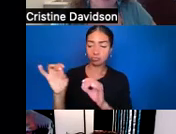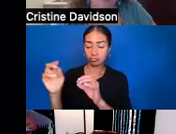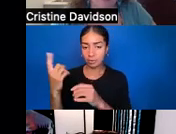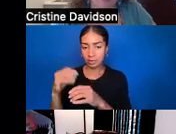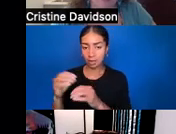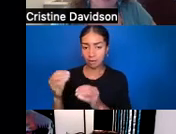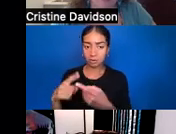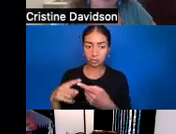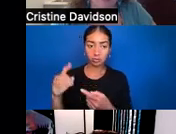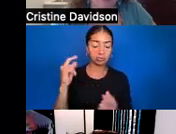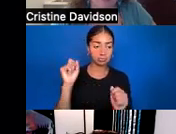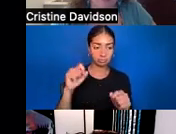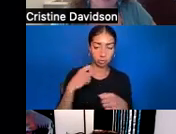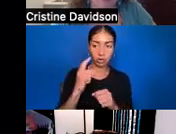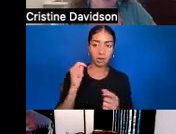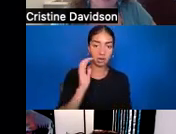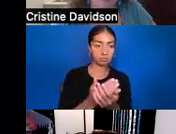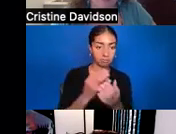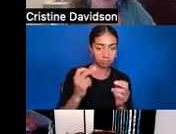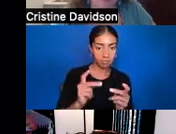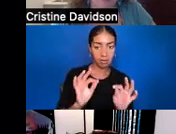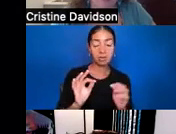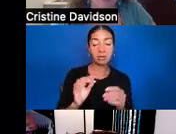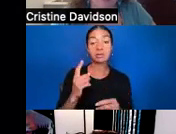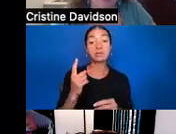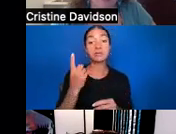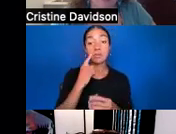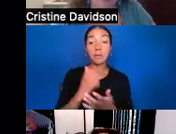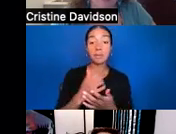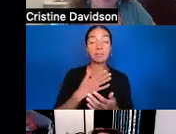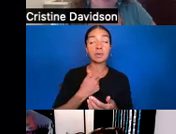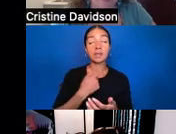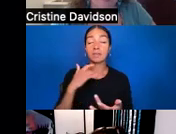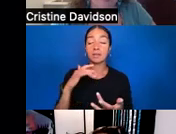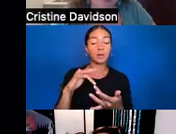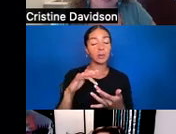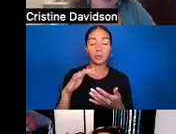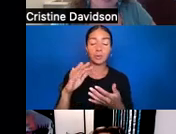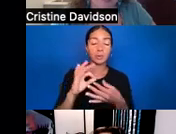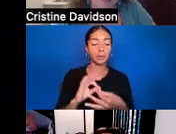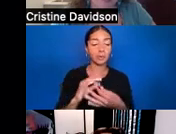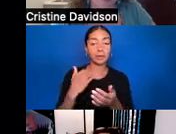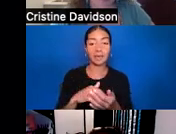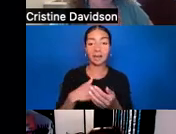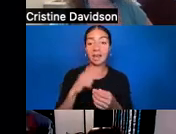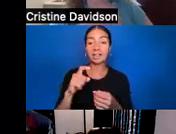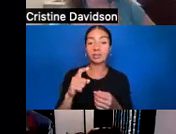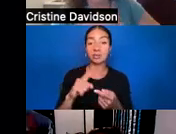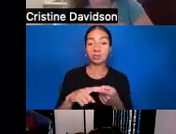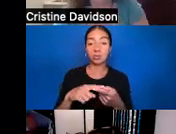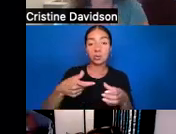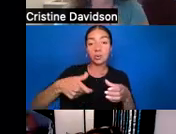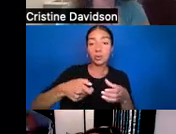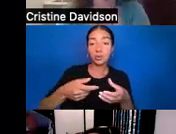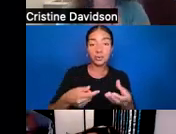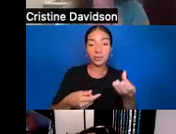get myself a little bit back together here, I had to light some medicine